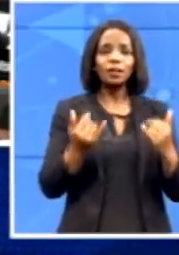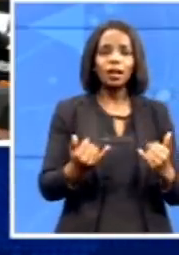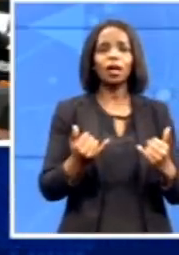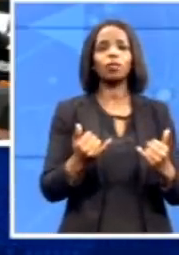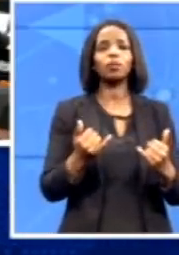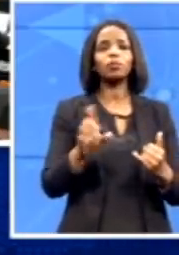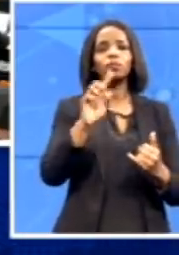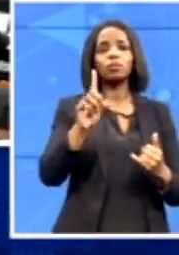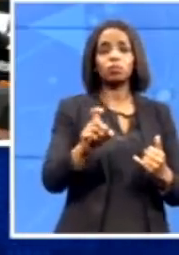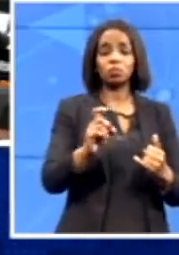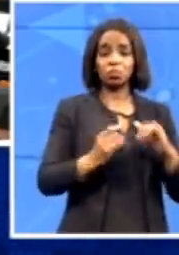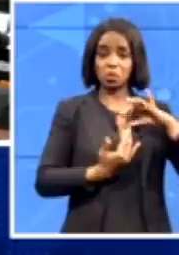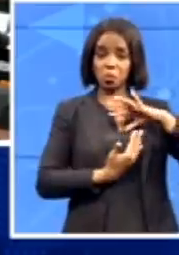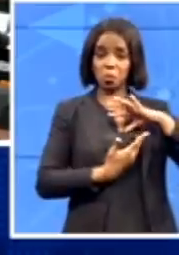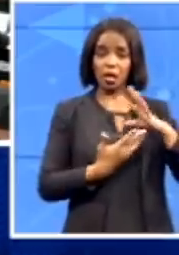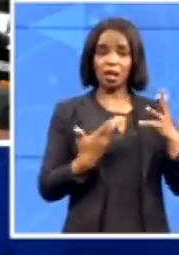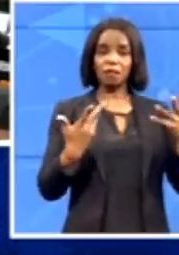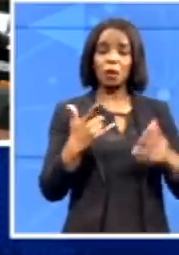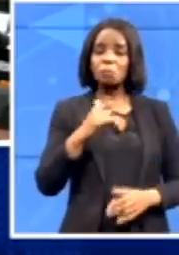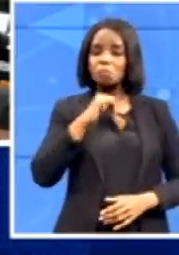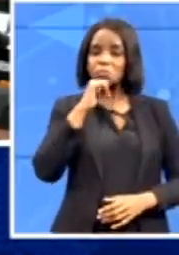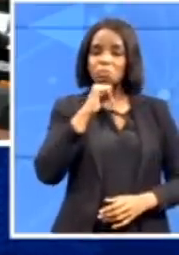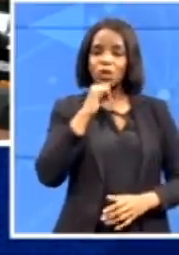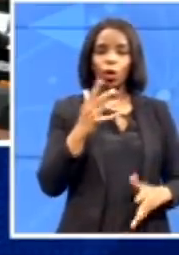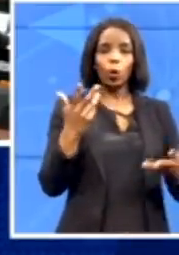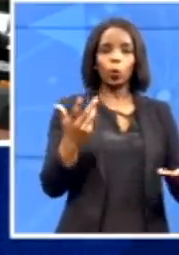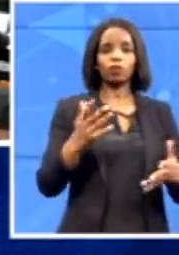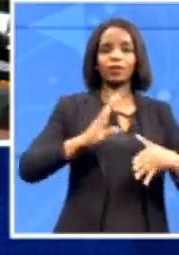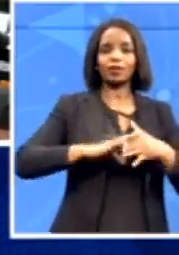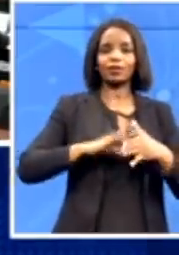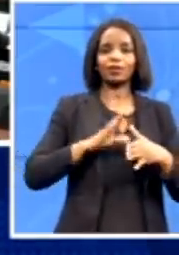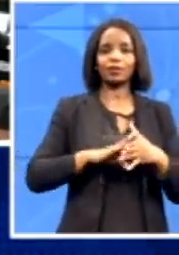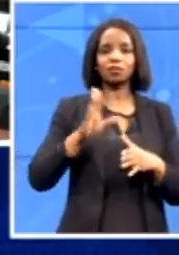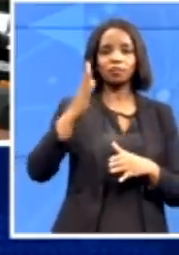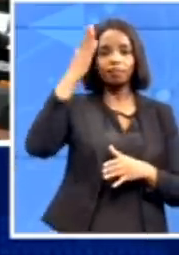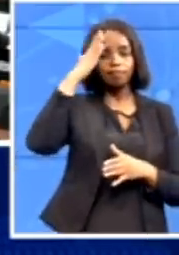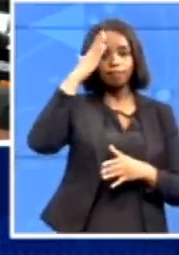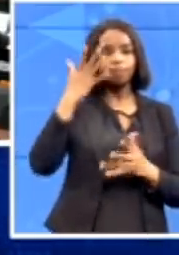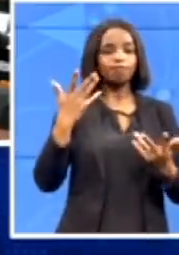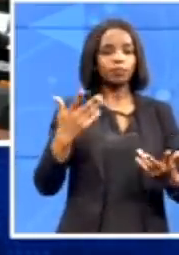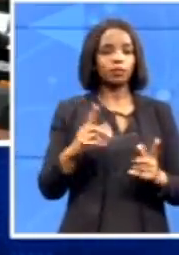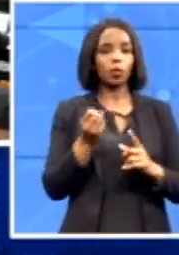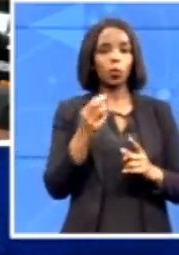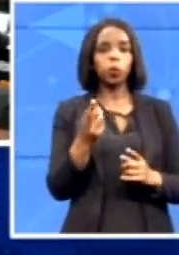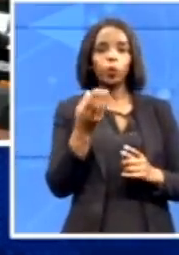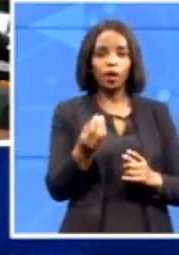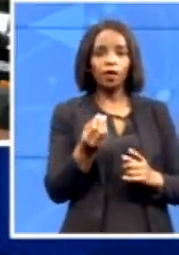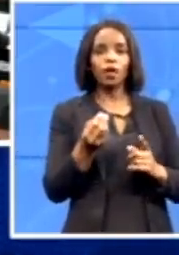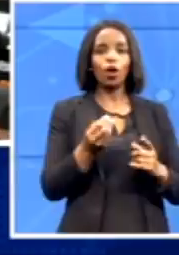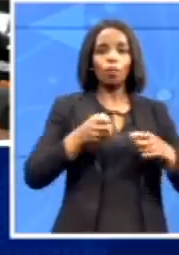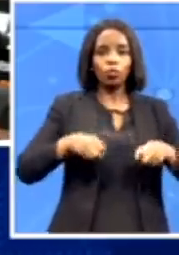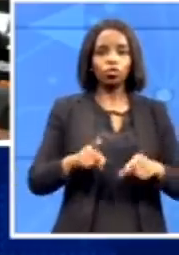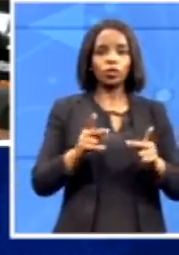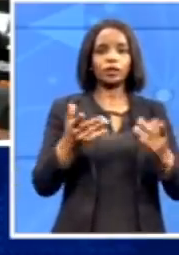the fact or for the reasons that you want to get on with the trial? In fact, when you have an opportunity of protecting them at all costs by simply